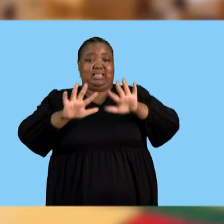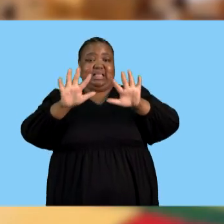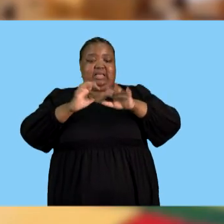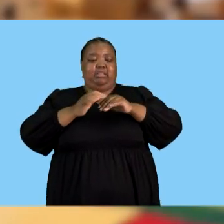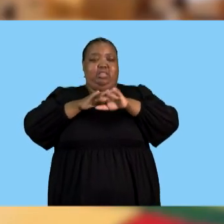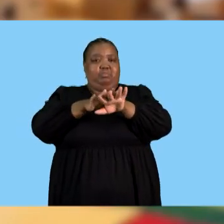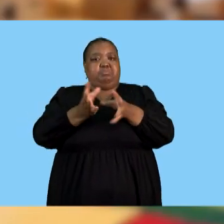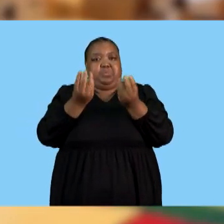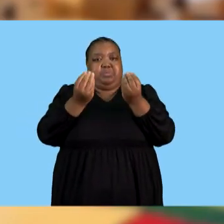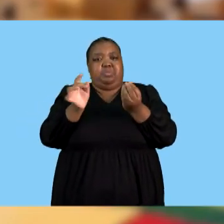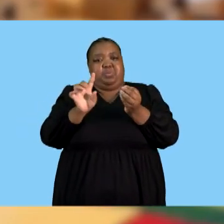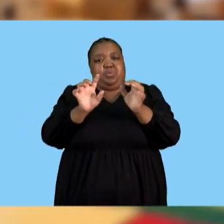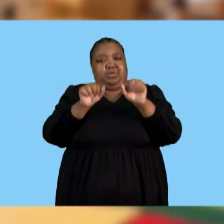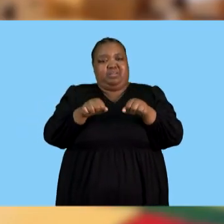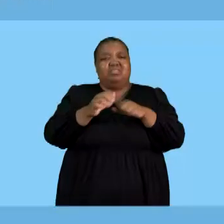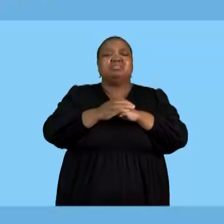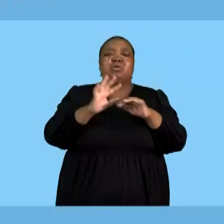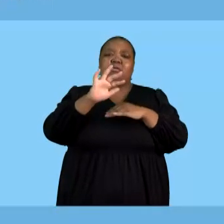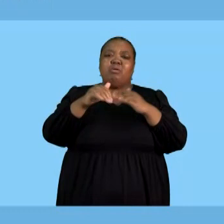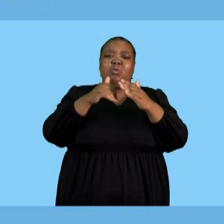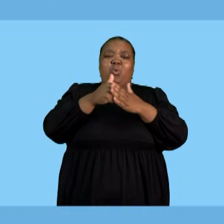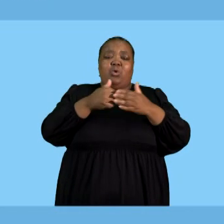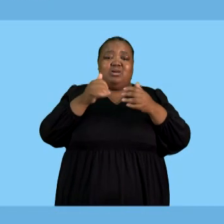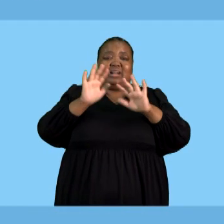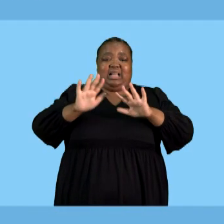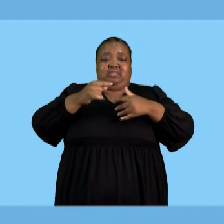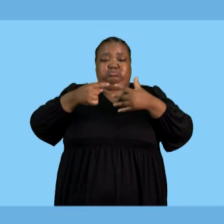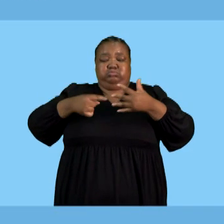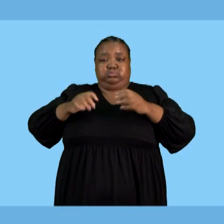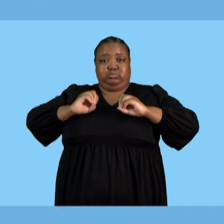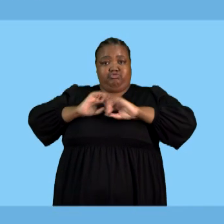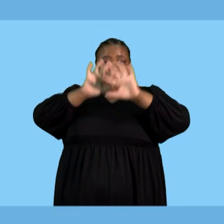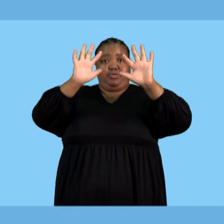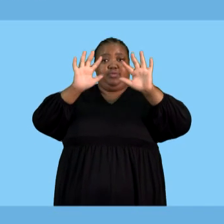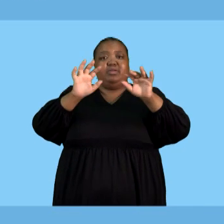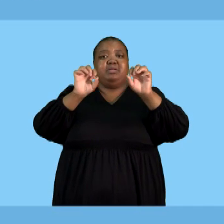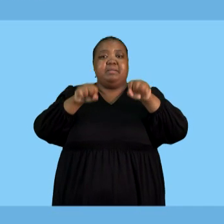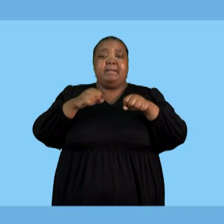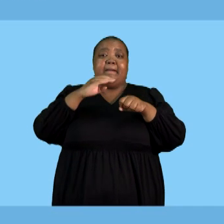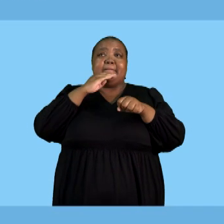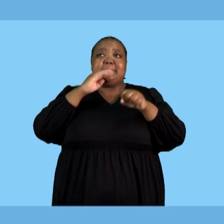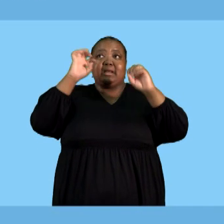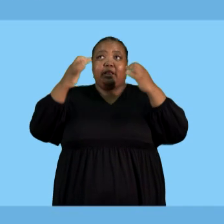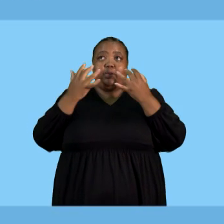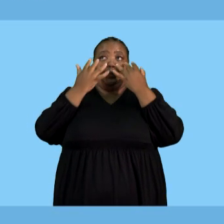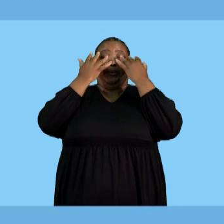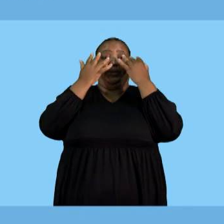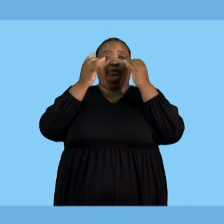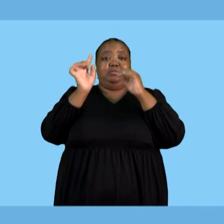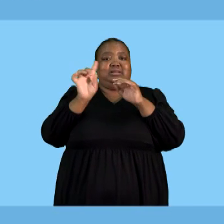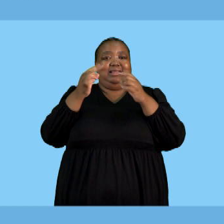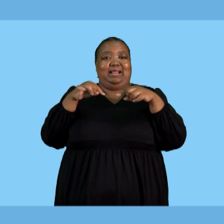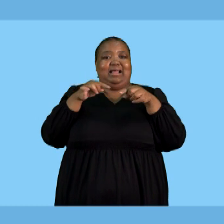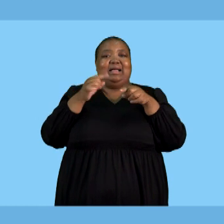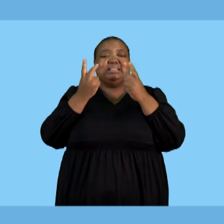colors gives us white. So if all of the colors are reflected, that simply means when they come into our